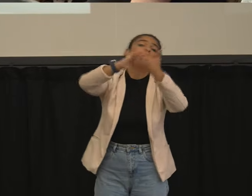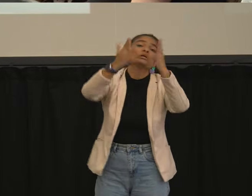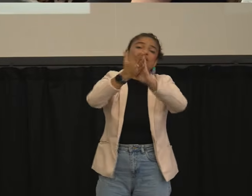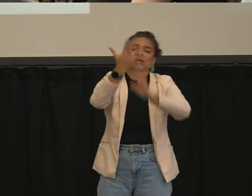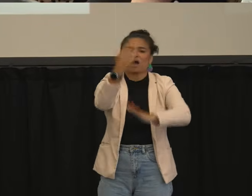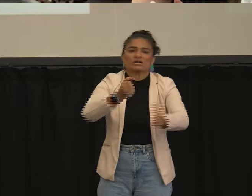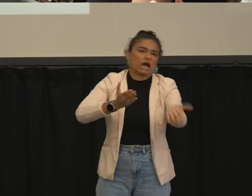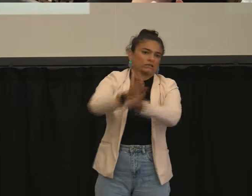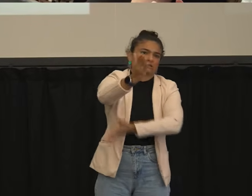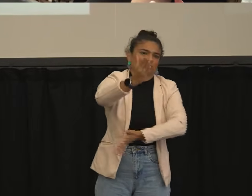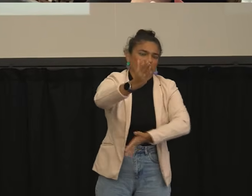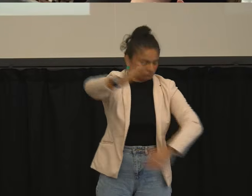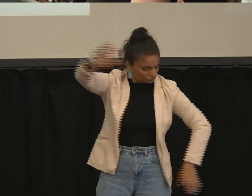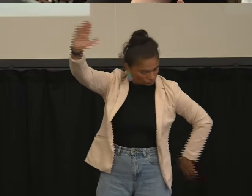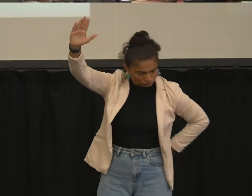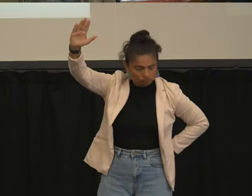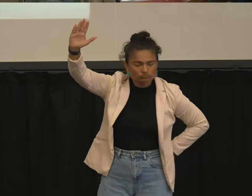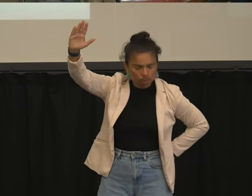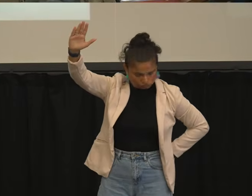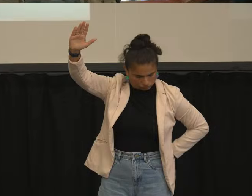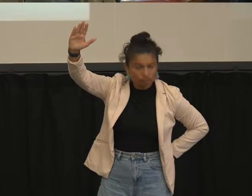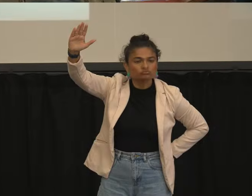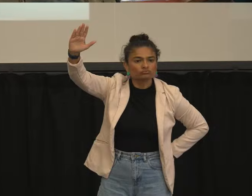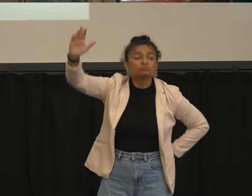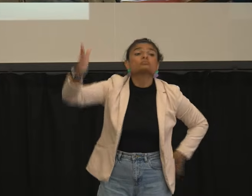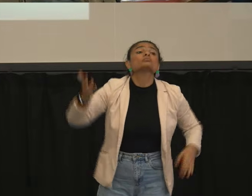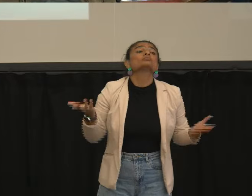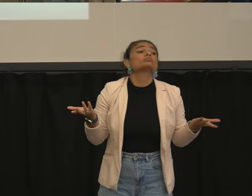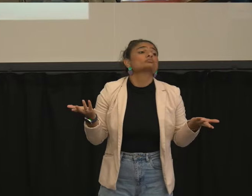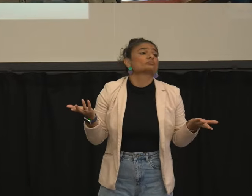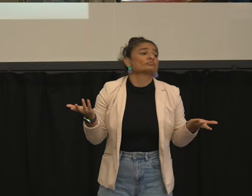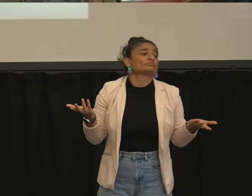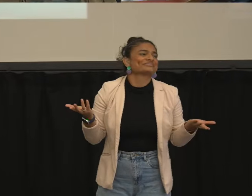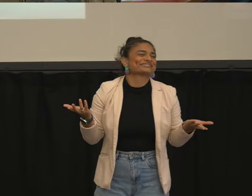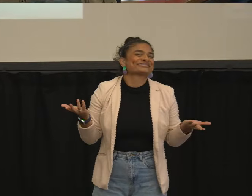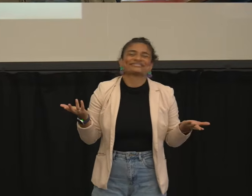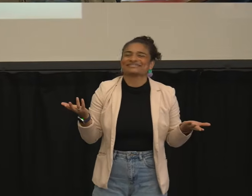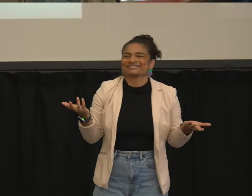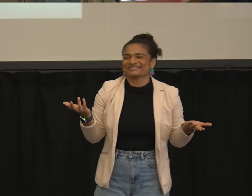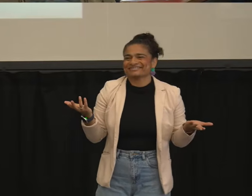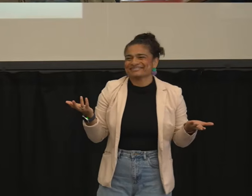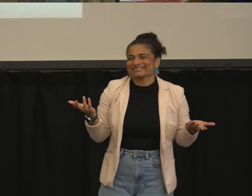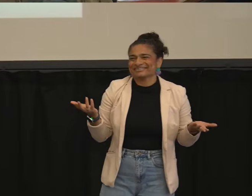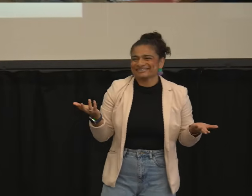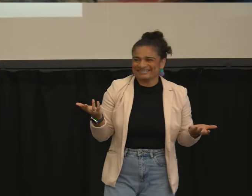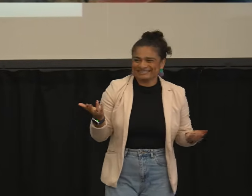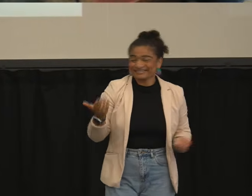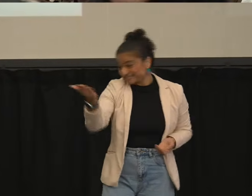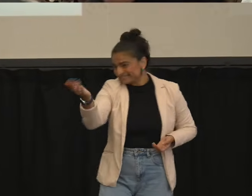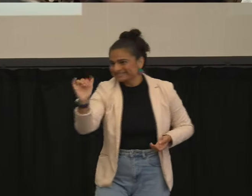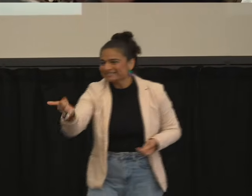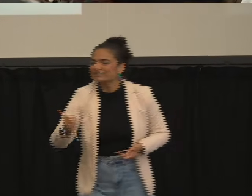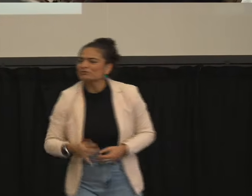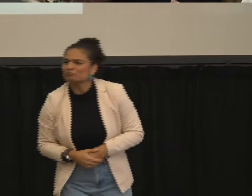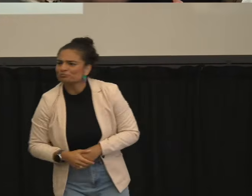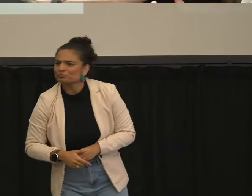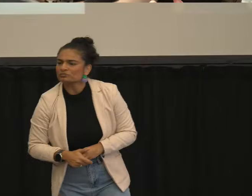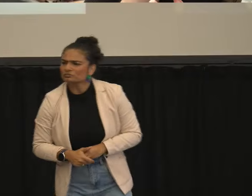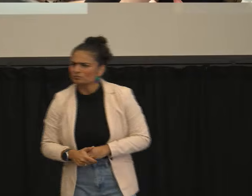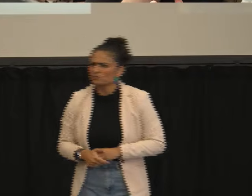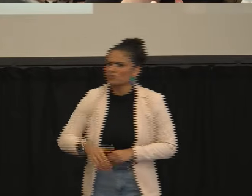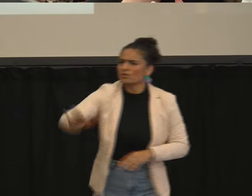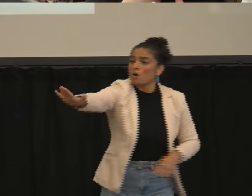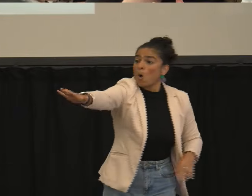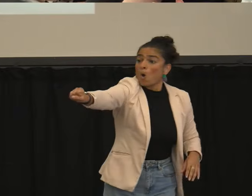PANSALB? The deaf community might want to say they want access in different ways.